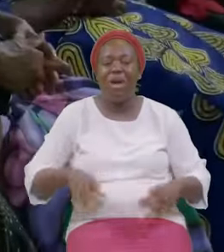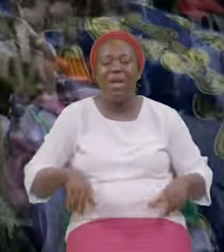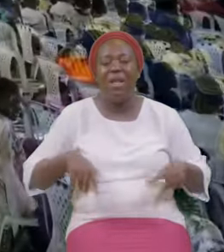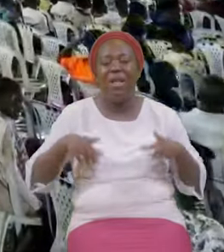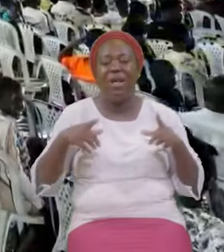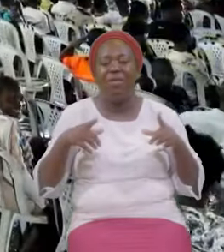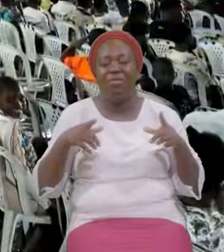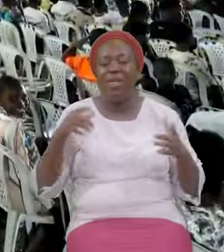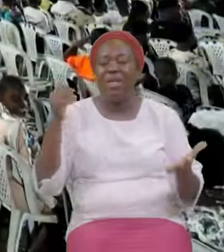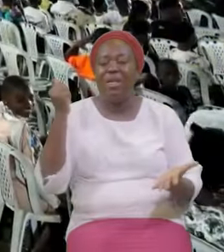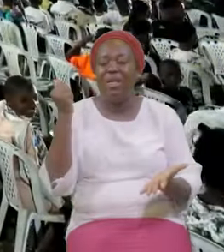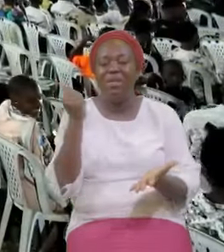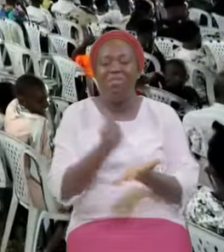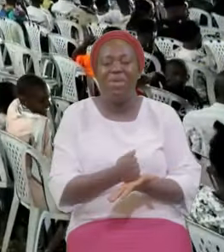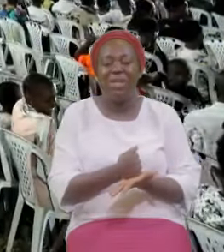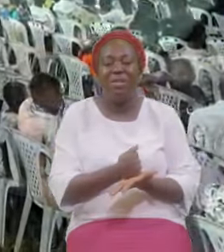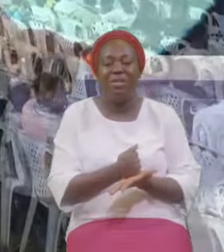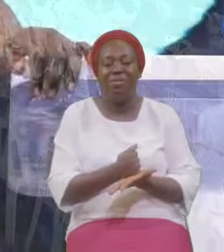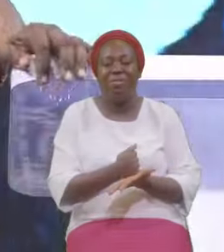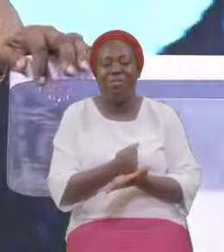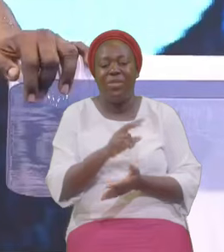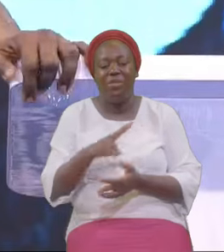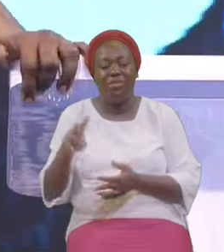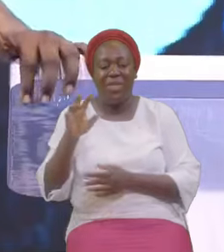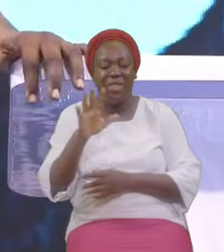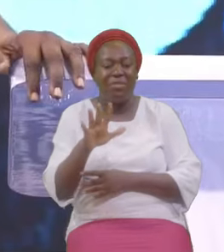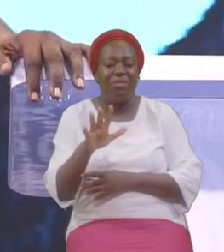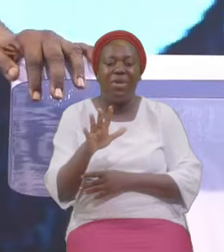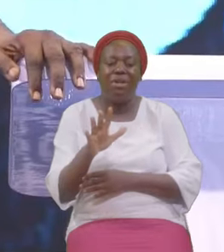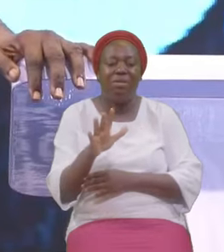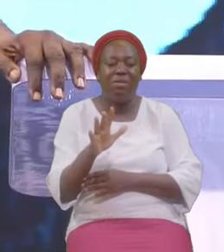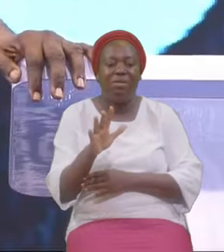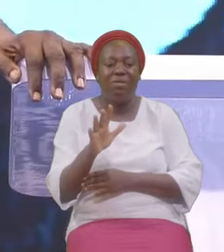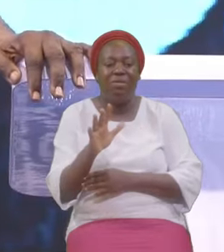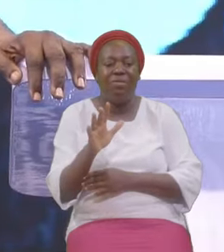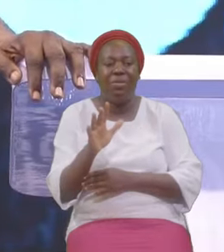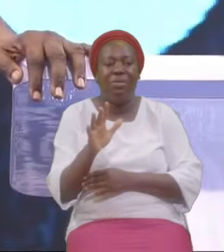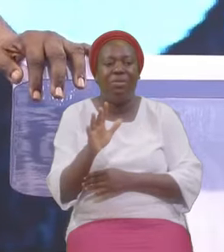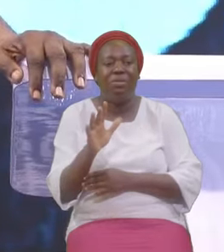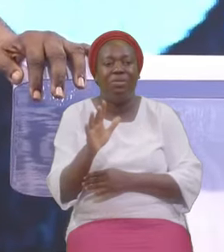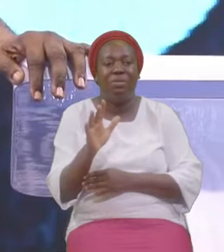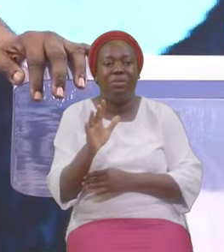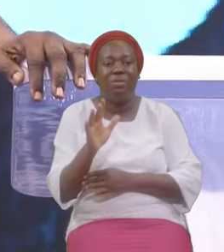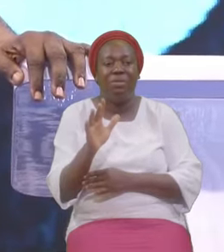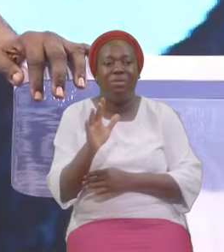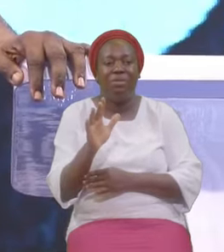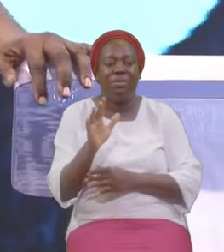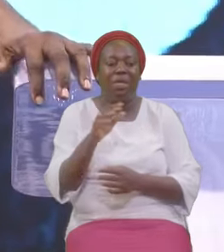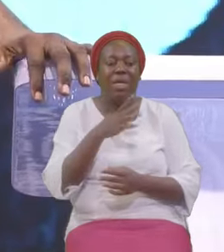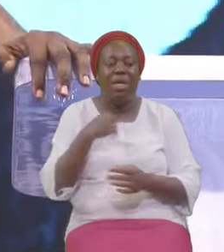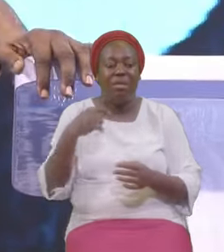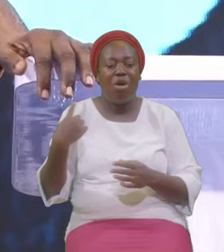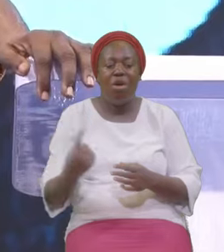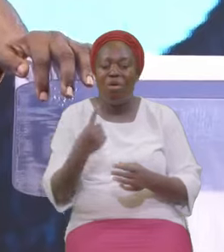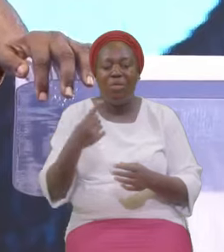Amen. Look at verse 5. In verse 5, and always night and day, he